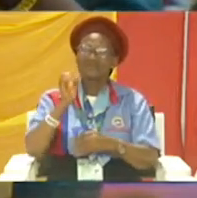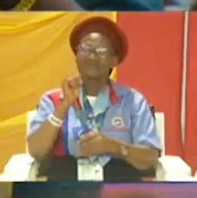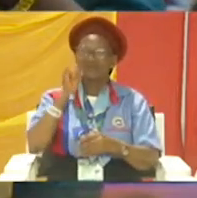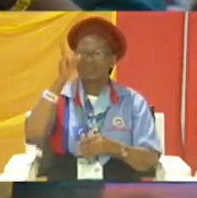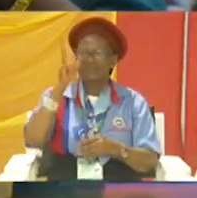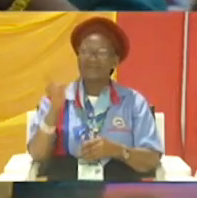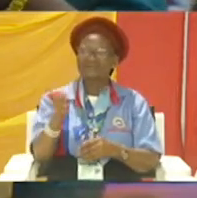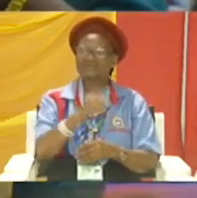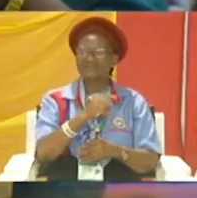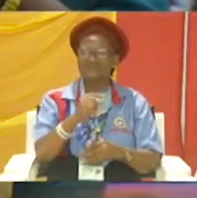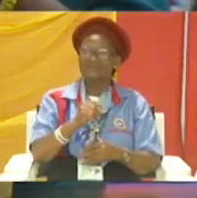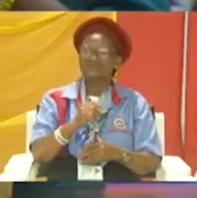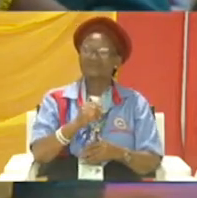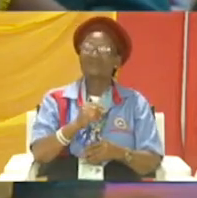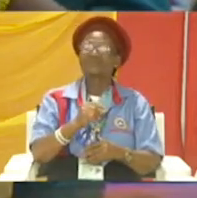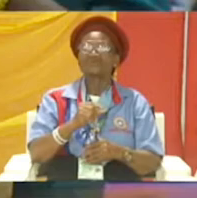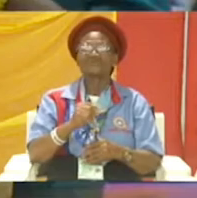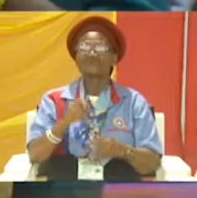pleasantly. Amen.